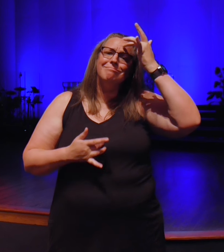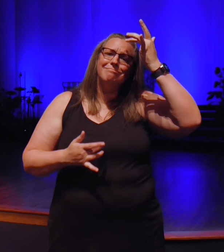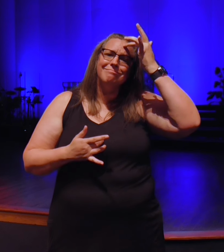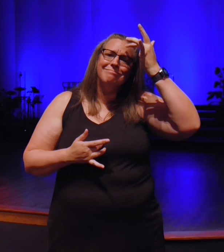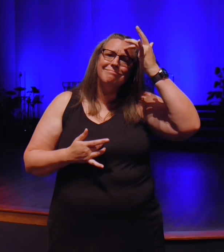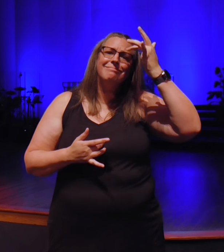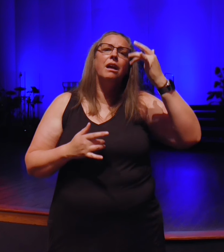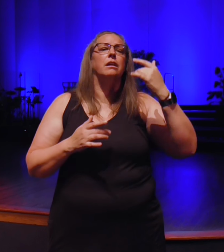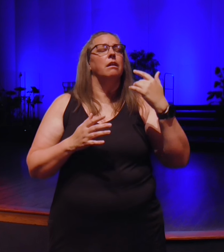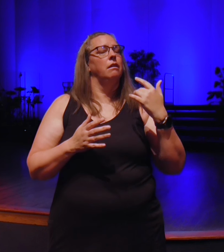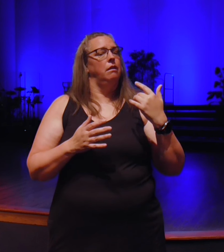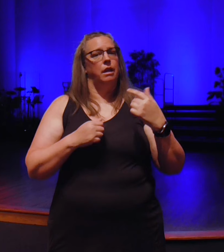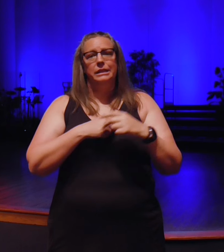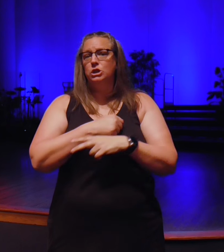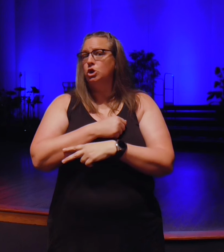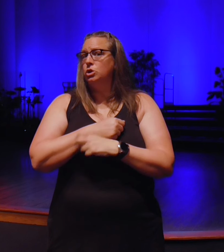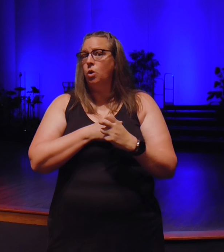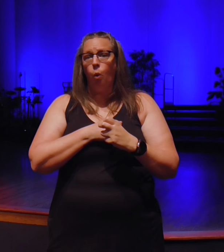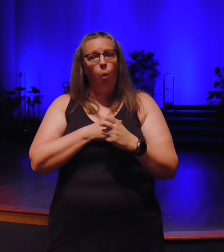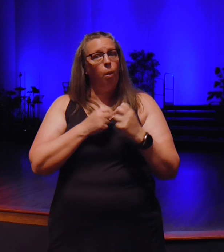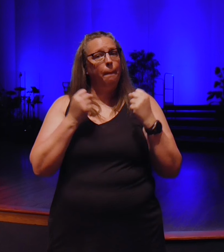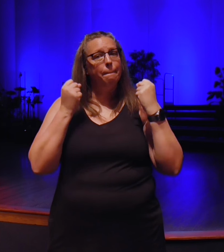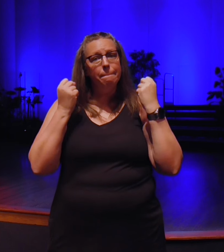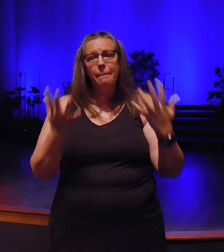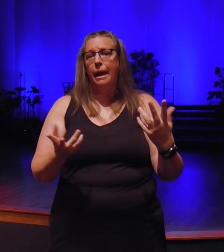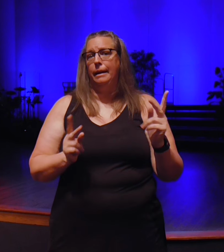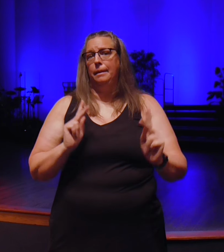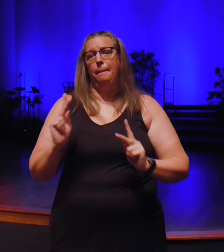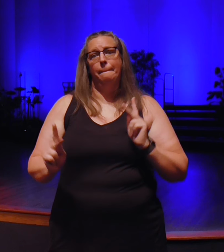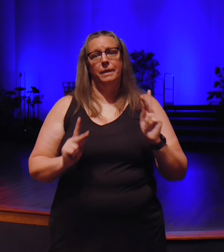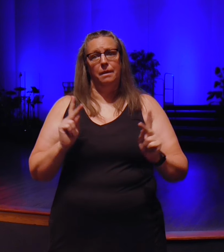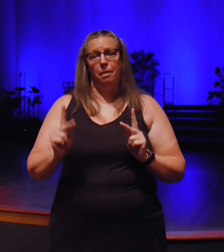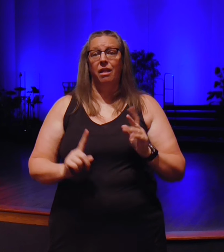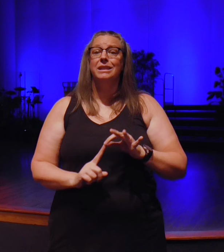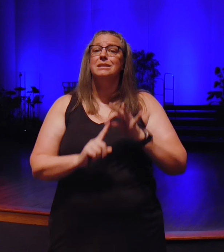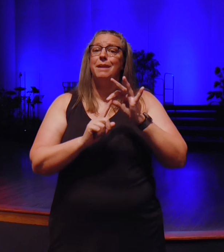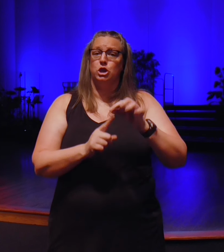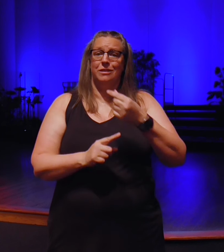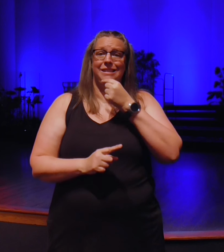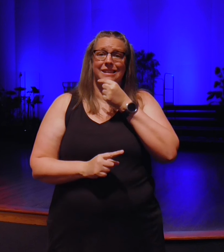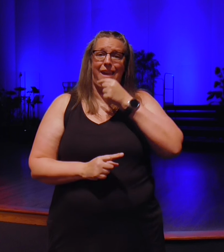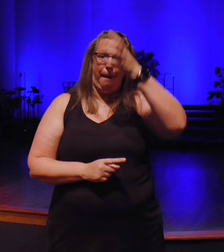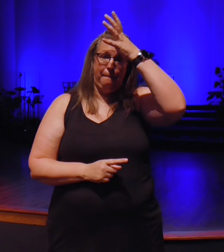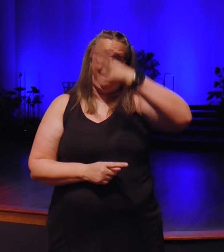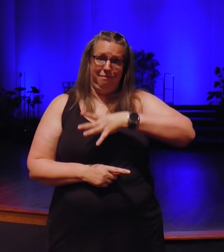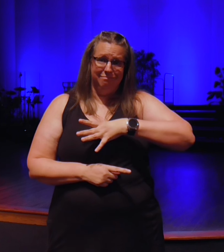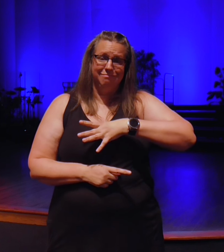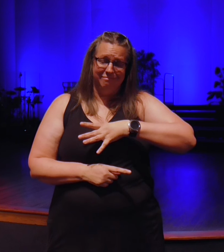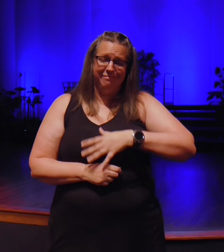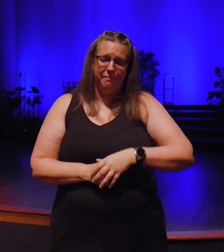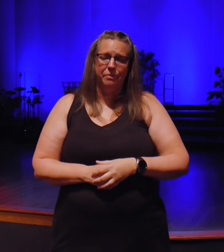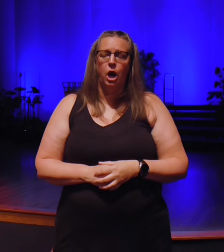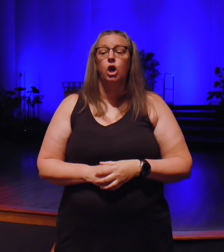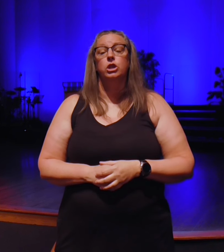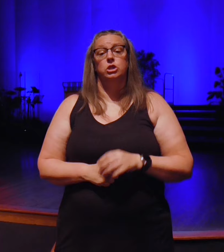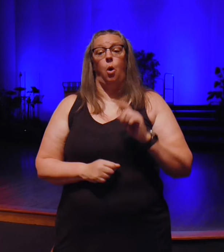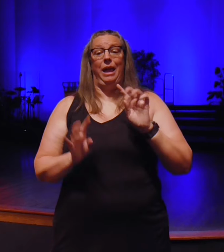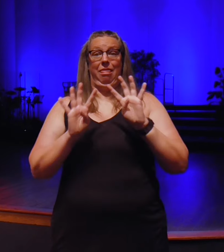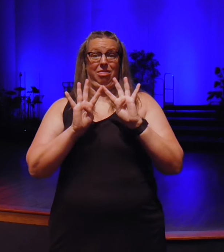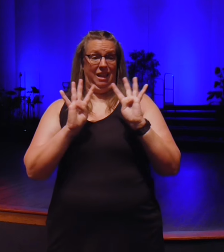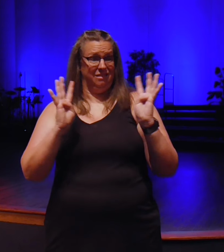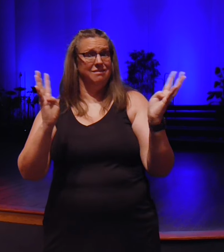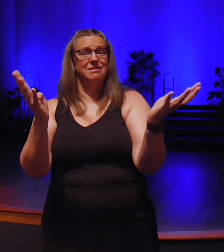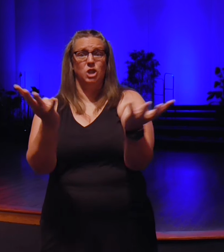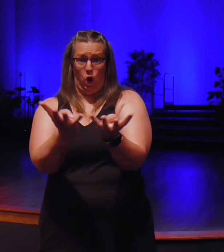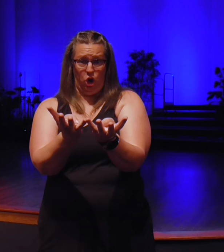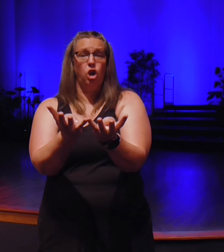many, many young people from us, especially gay men. And in this circle were young